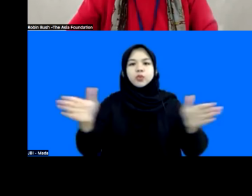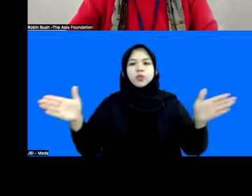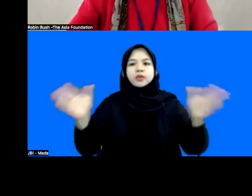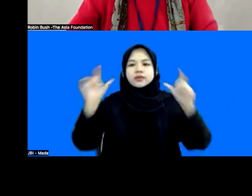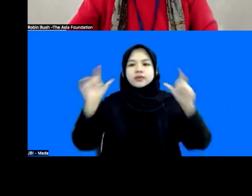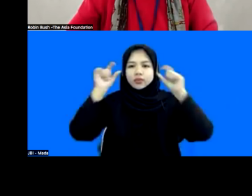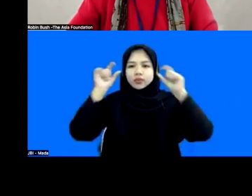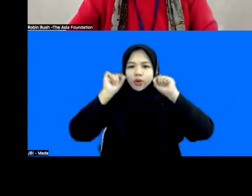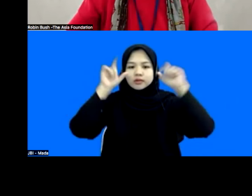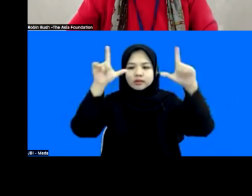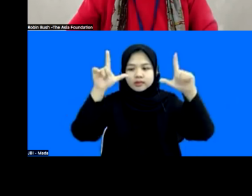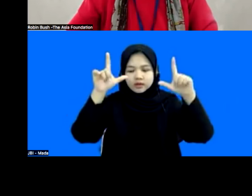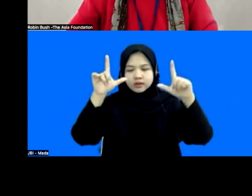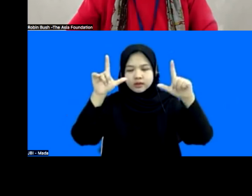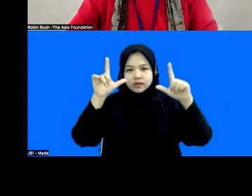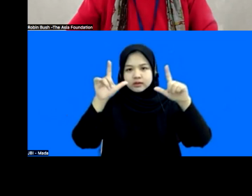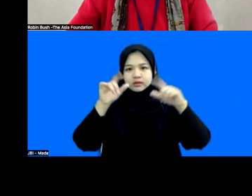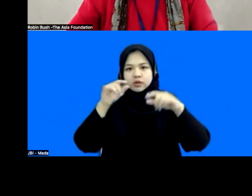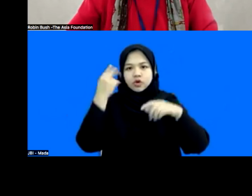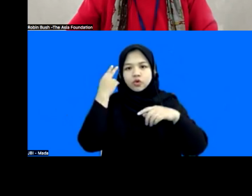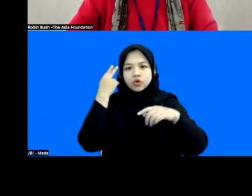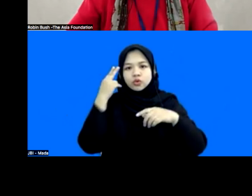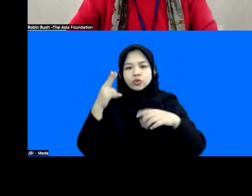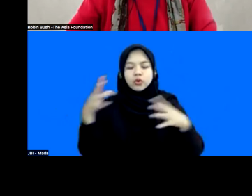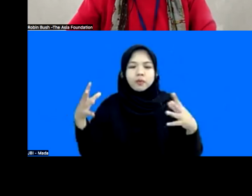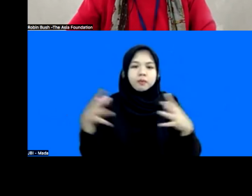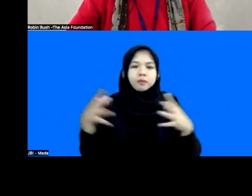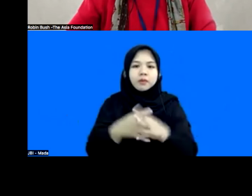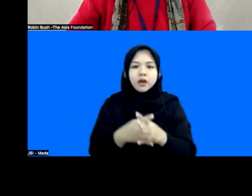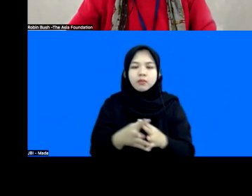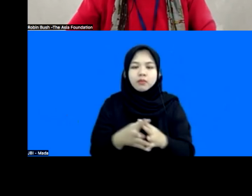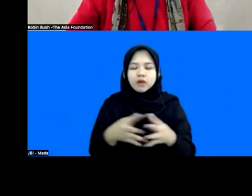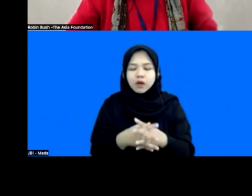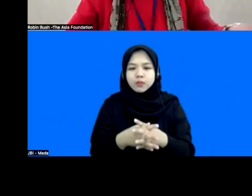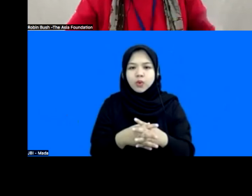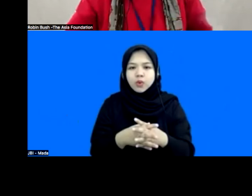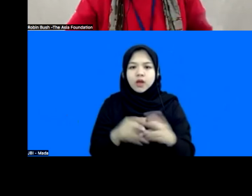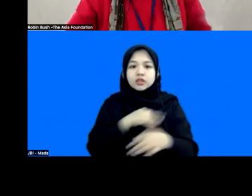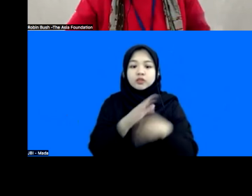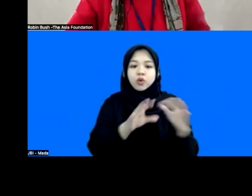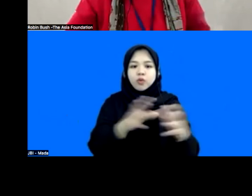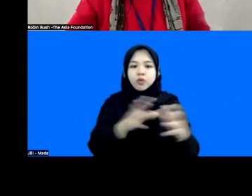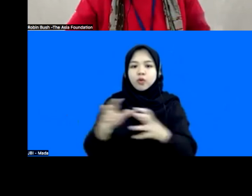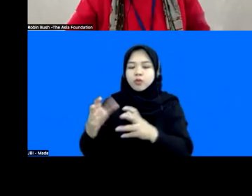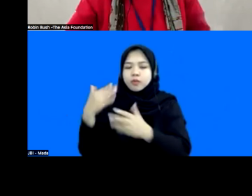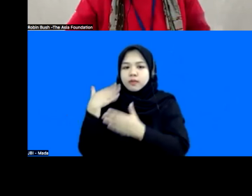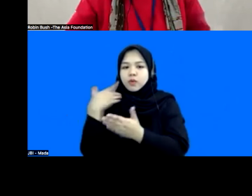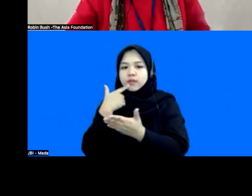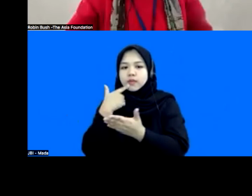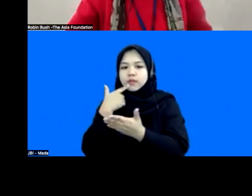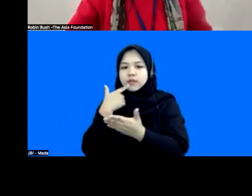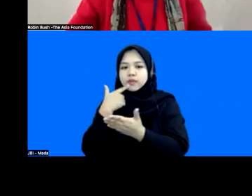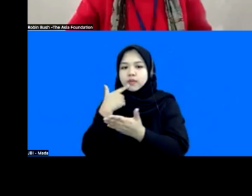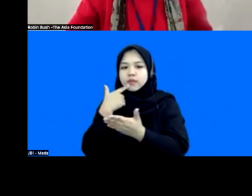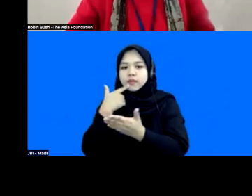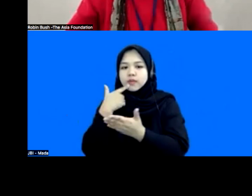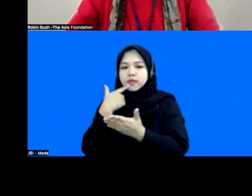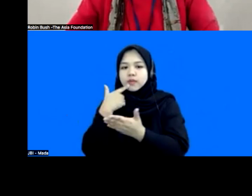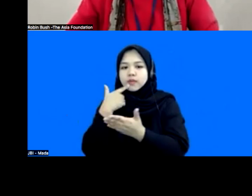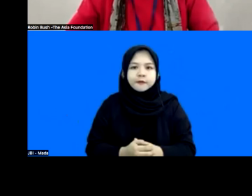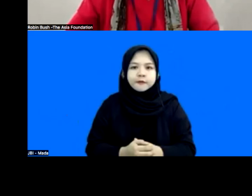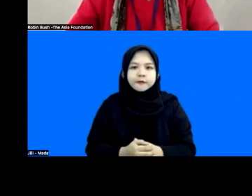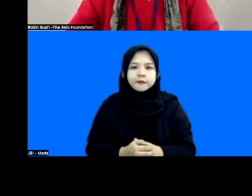of compounded disadvantage among planners, policymakers, and respective interest groups. Siloed thinking around